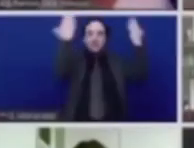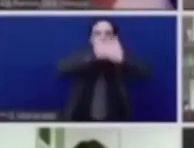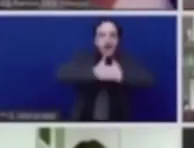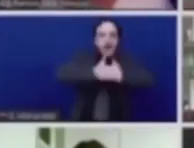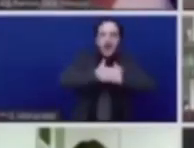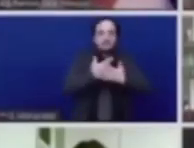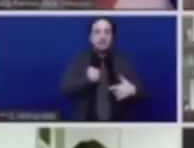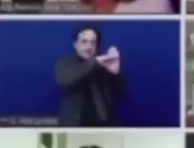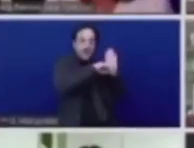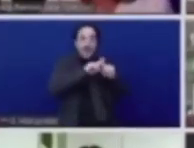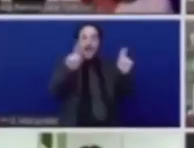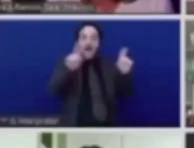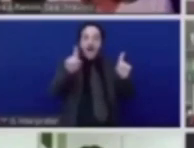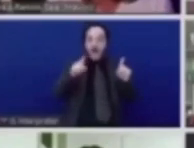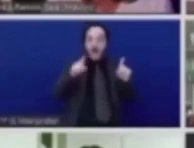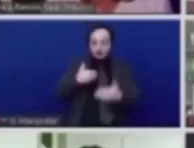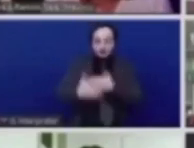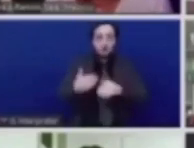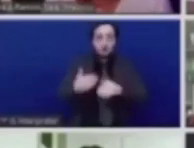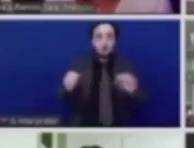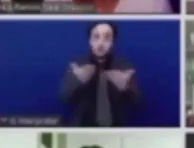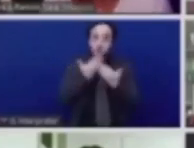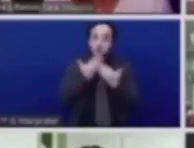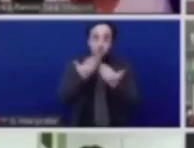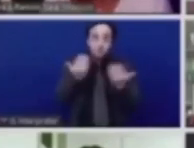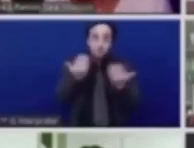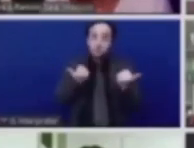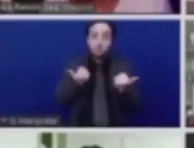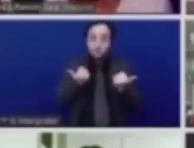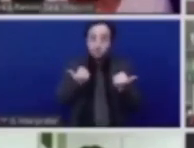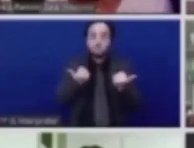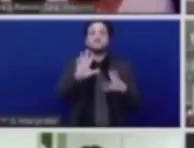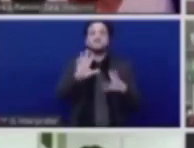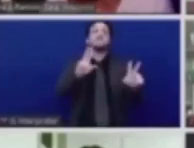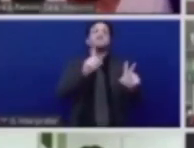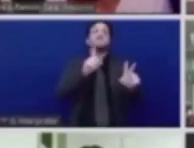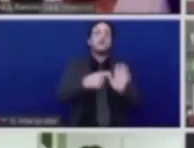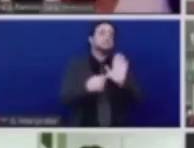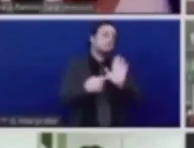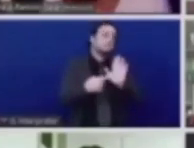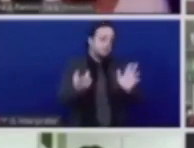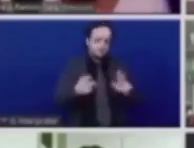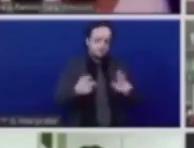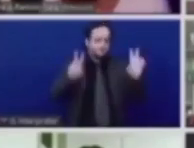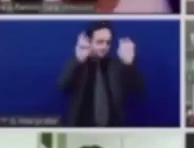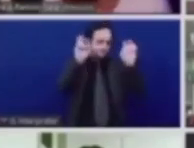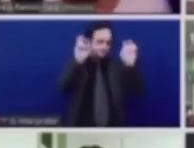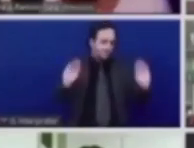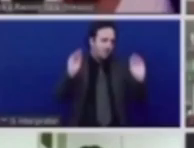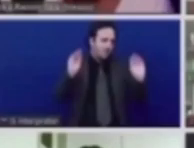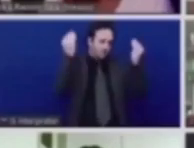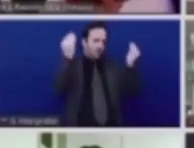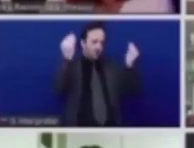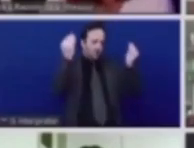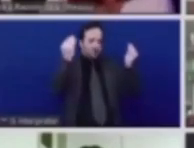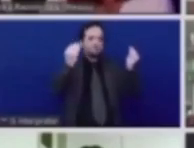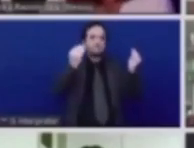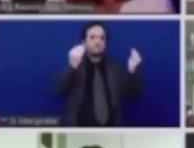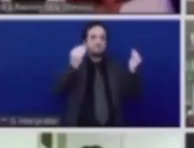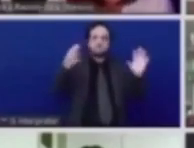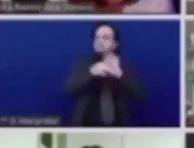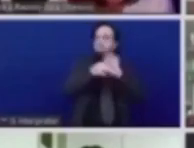being brushed aside. Could it be that we are setting goals that are too ambitious? Or that the lack of accountability for these huge